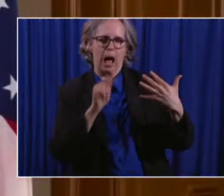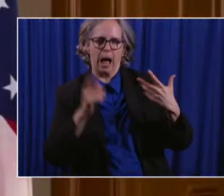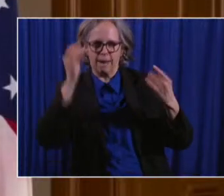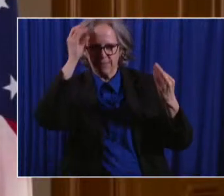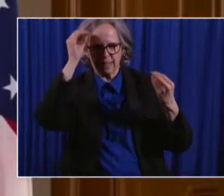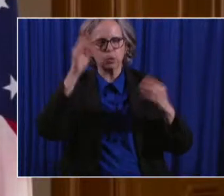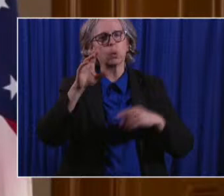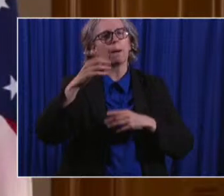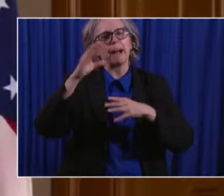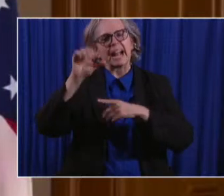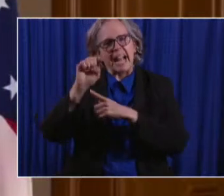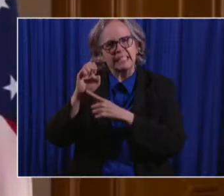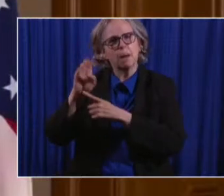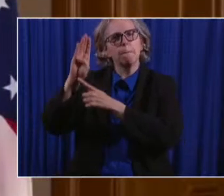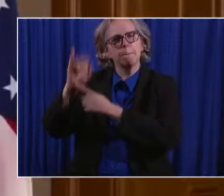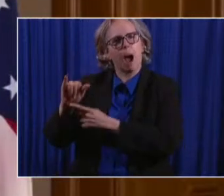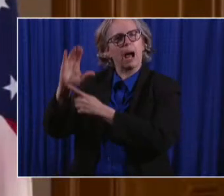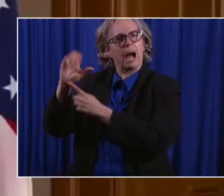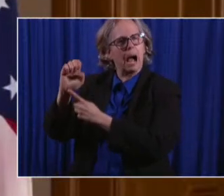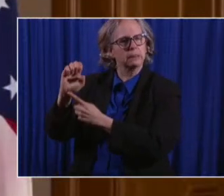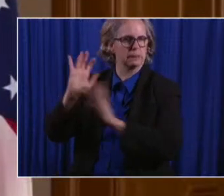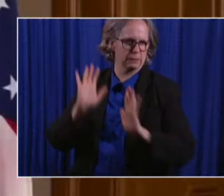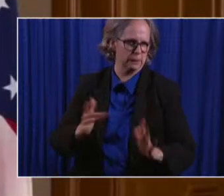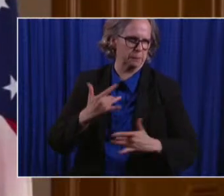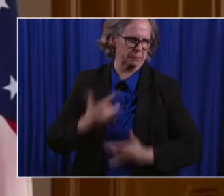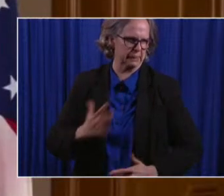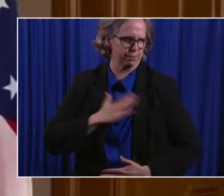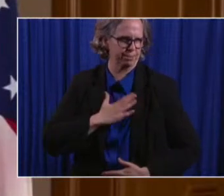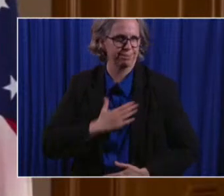case-by-case decision.